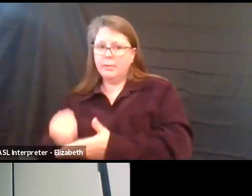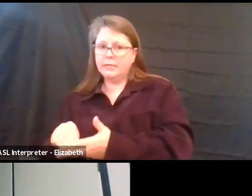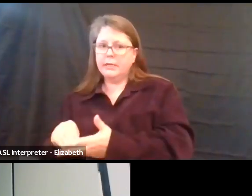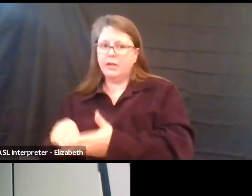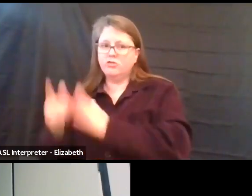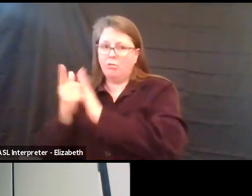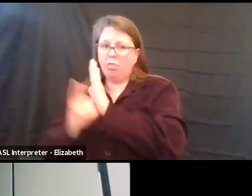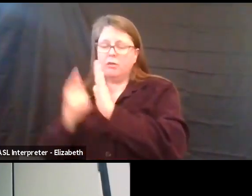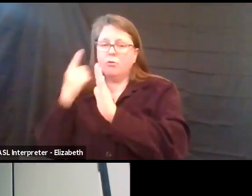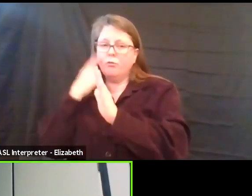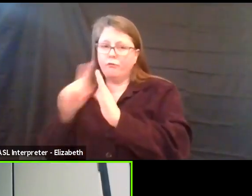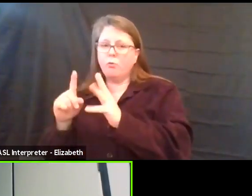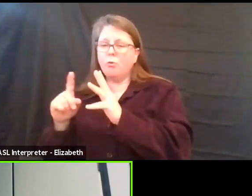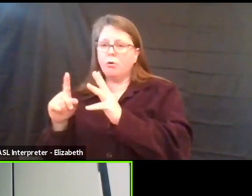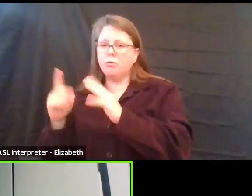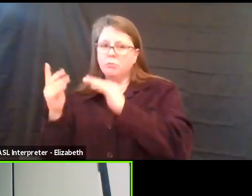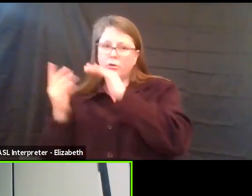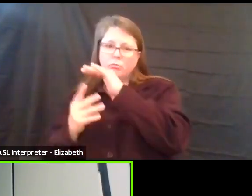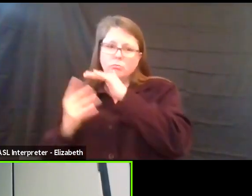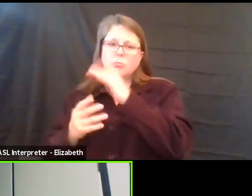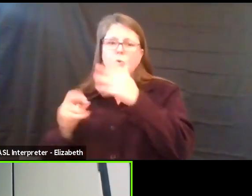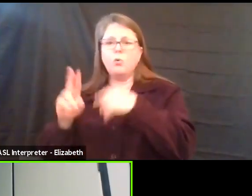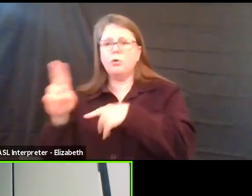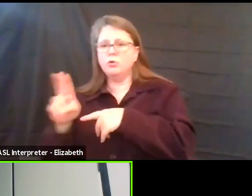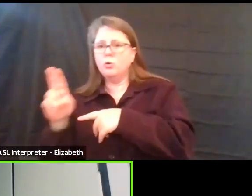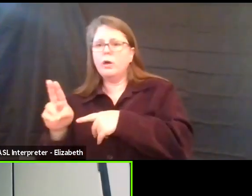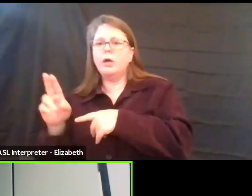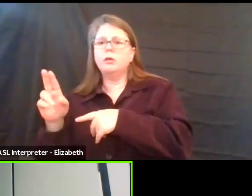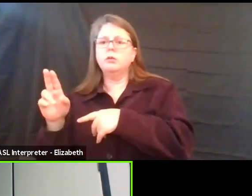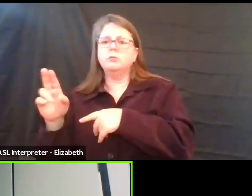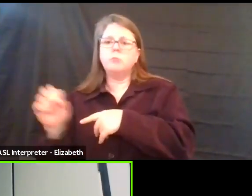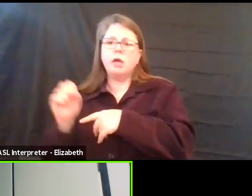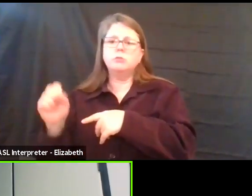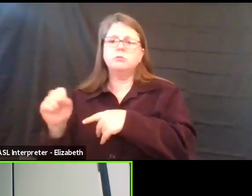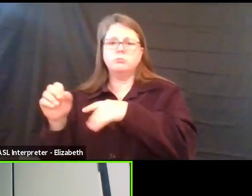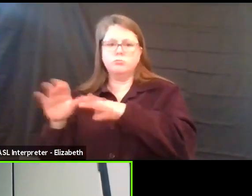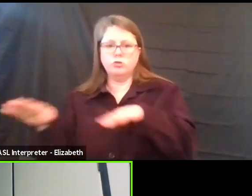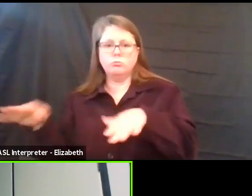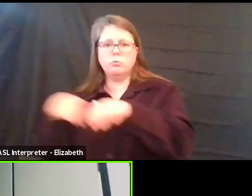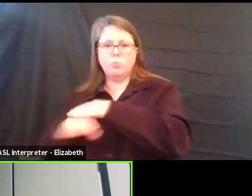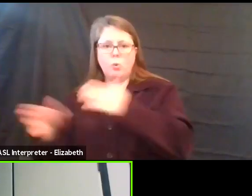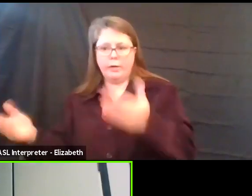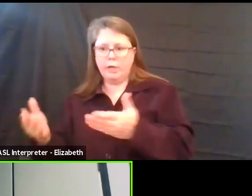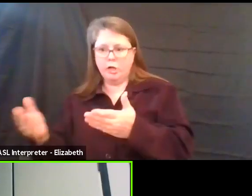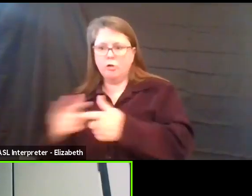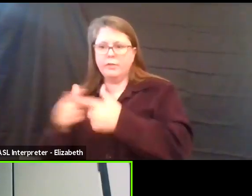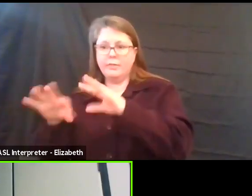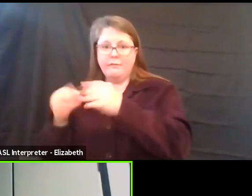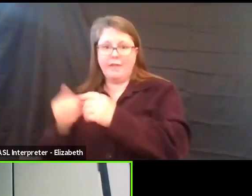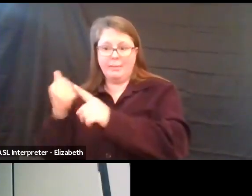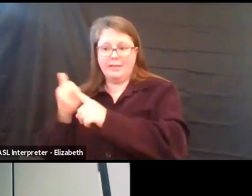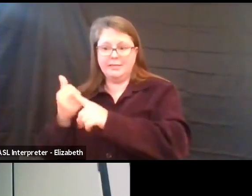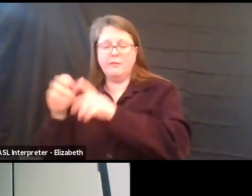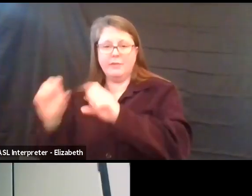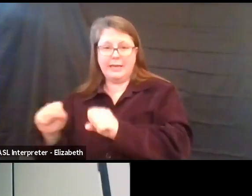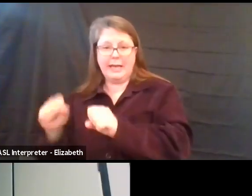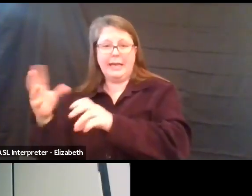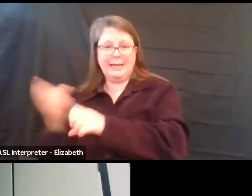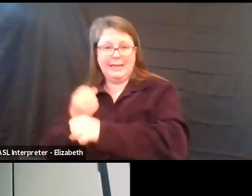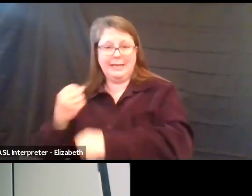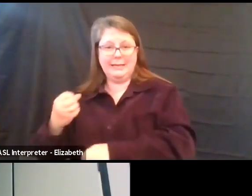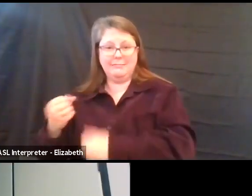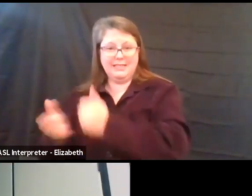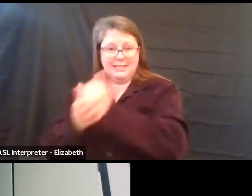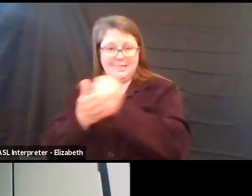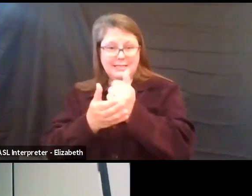monetary assistance otherwise provided? Yes. Okay. Great. Sarah, thank you so